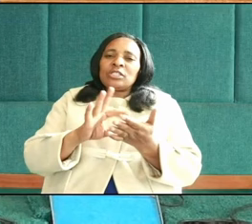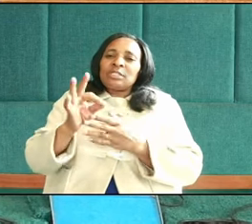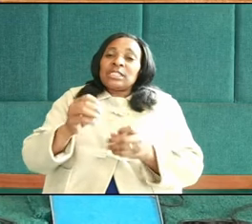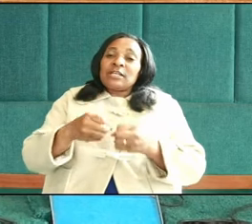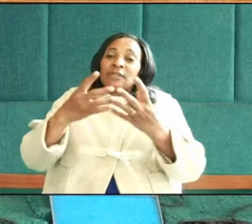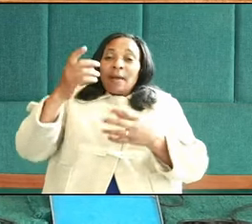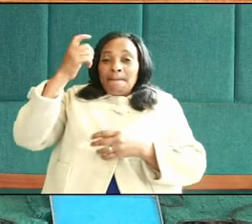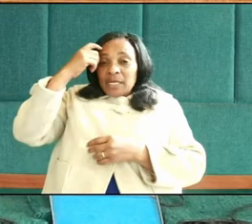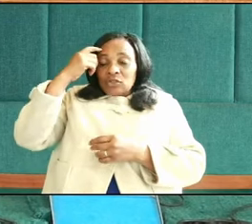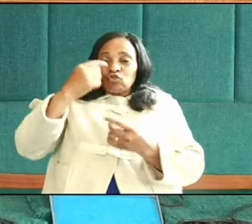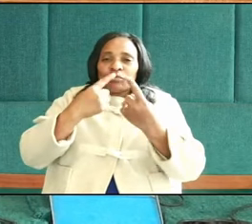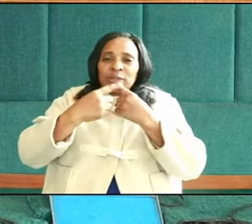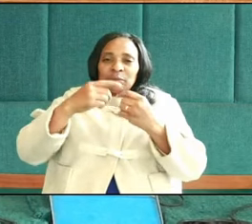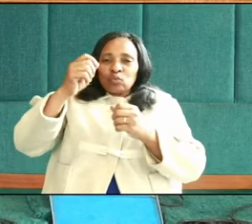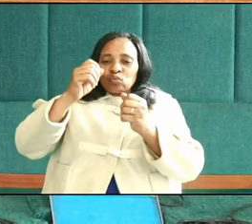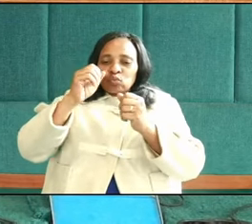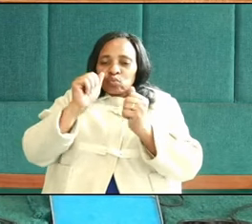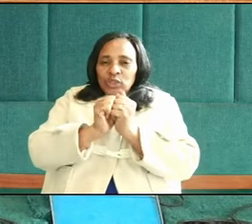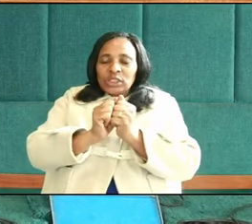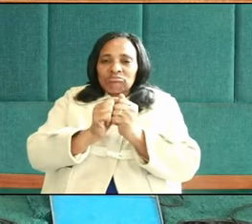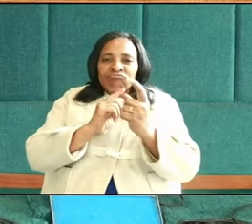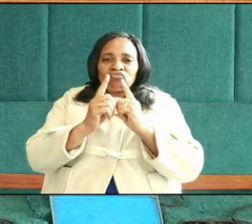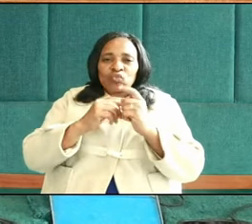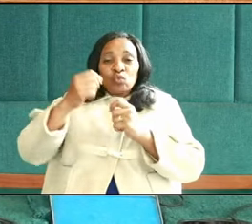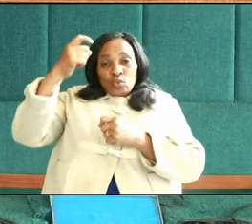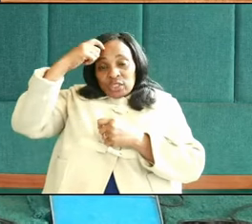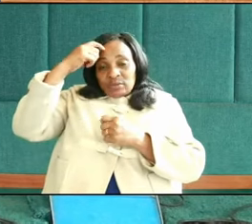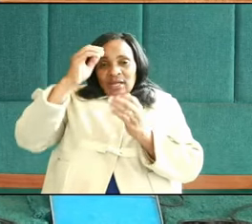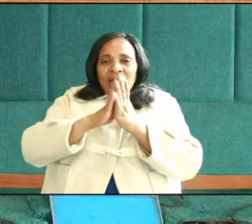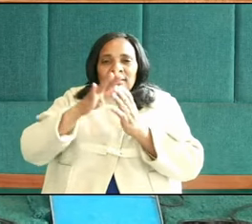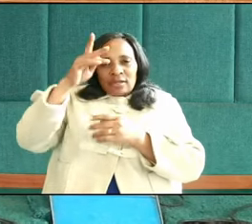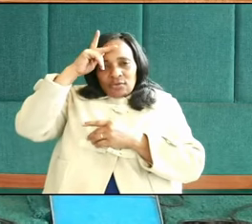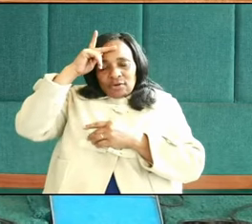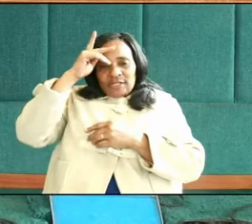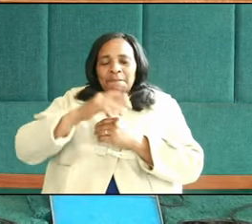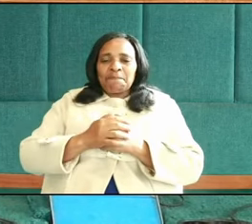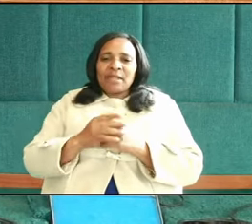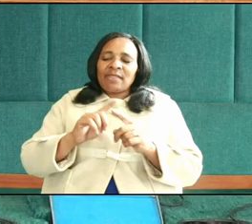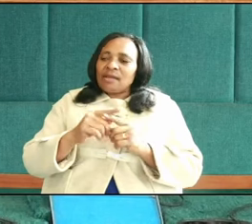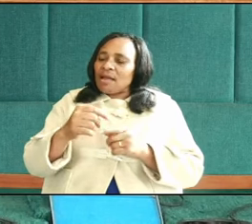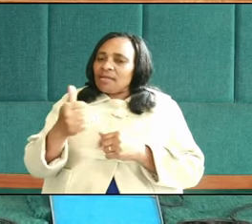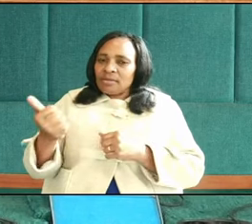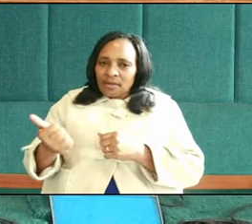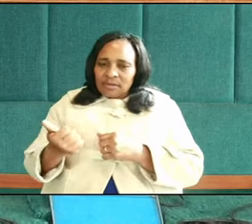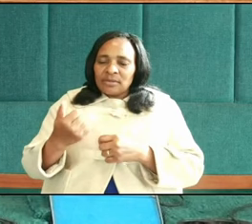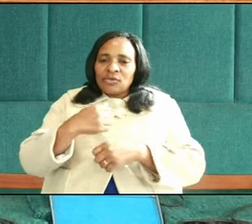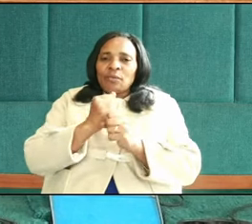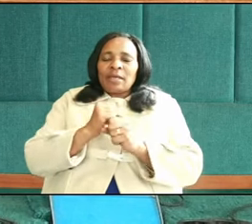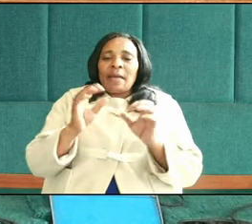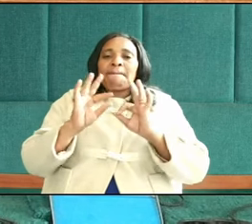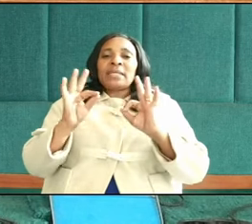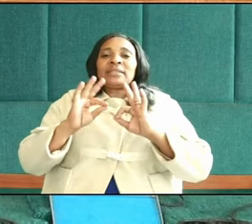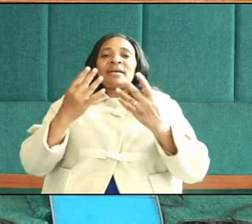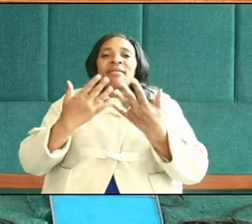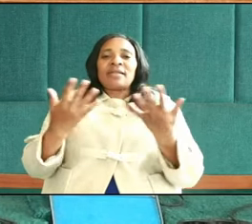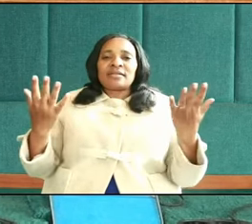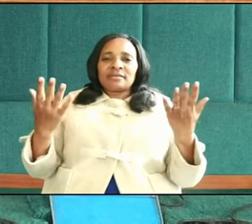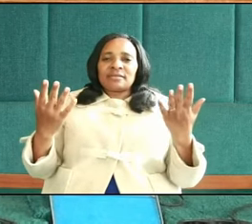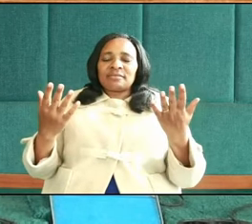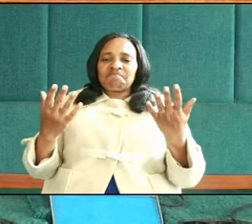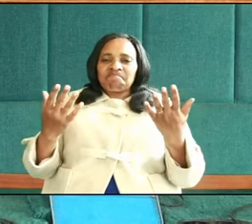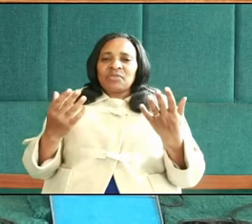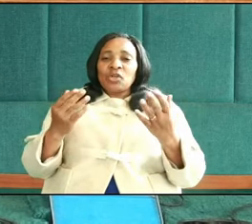ability to speak with wisdom, and to another, knowledge. To others, amazing faith, the power to